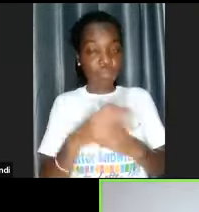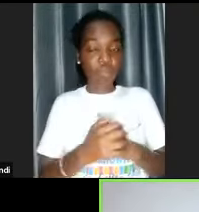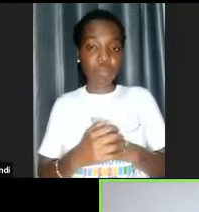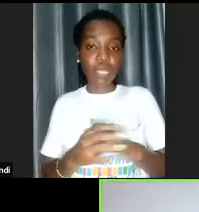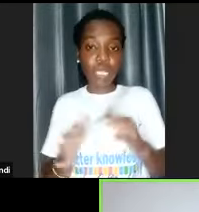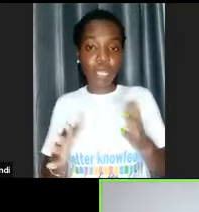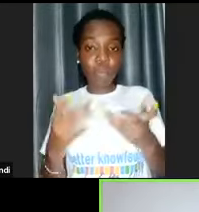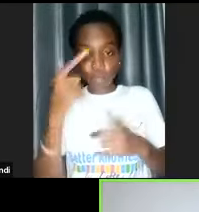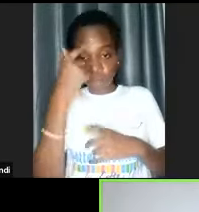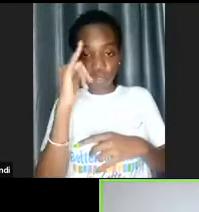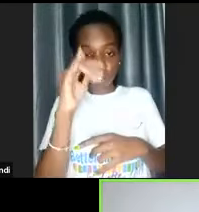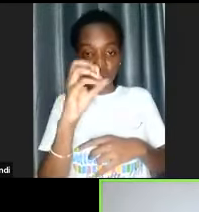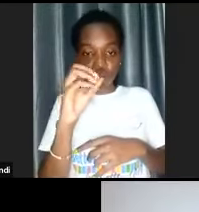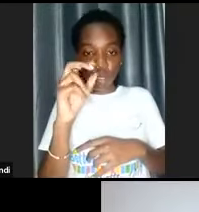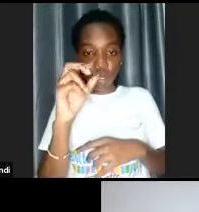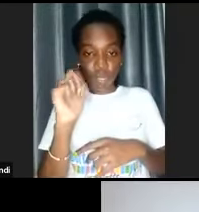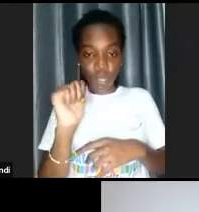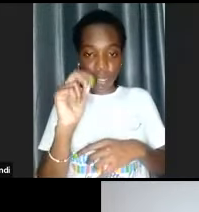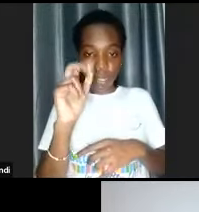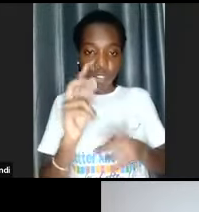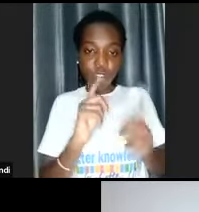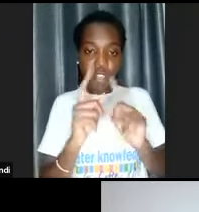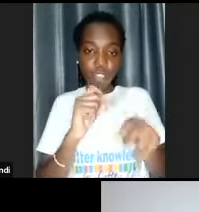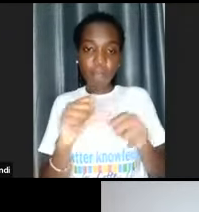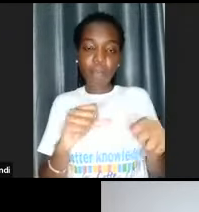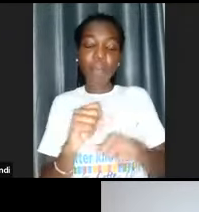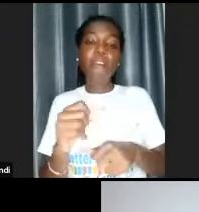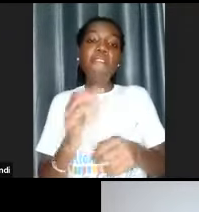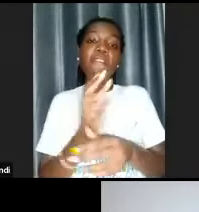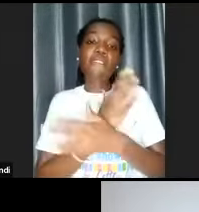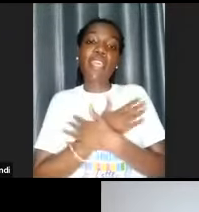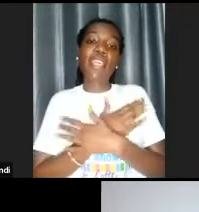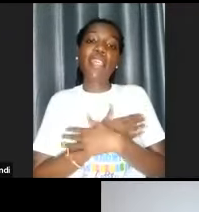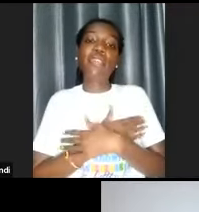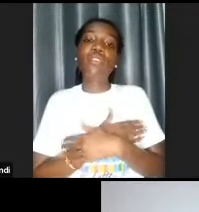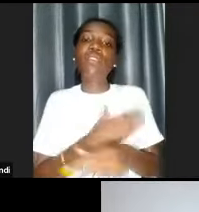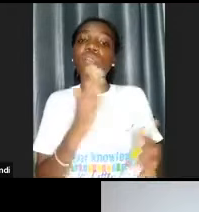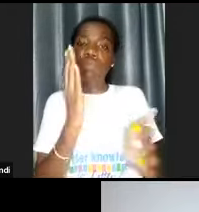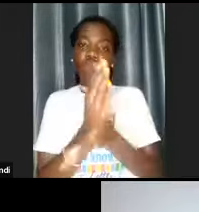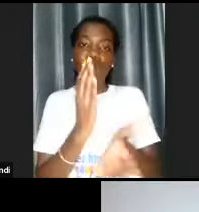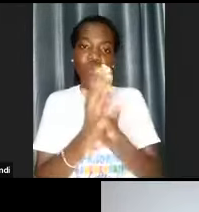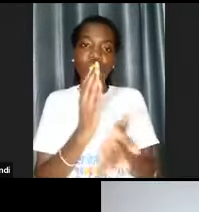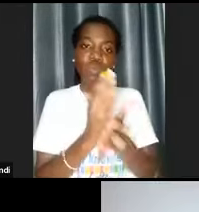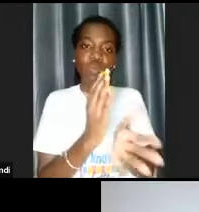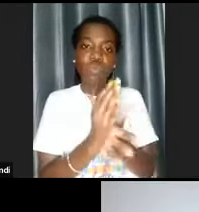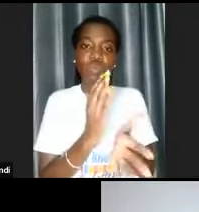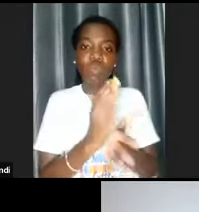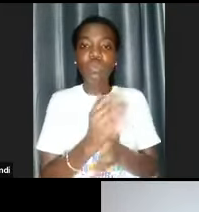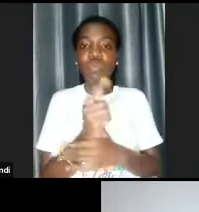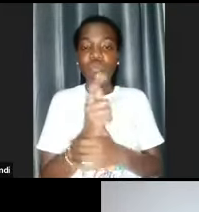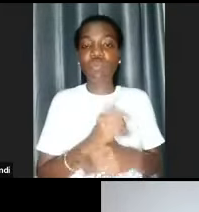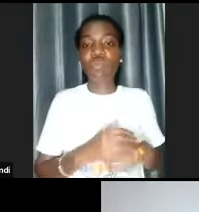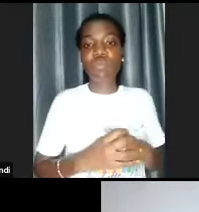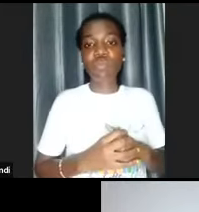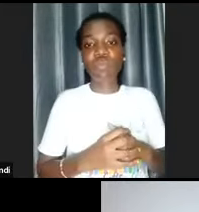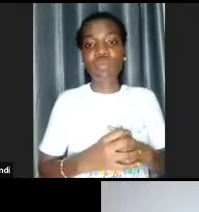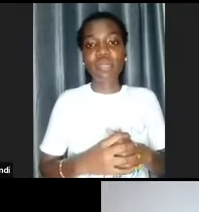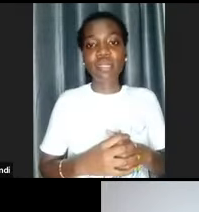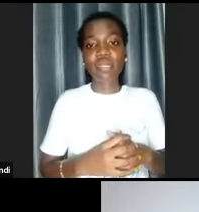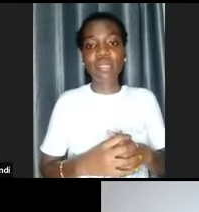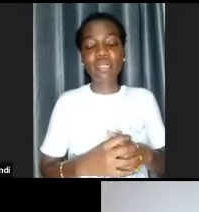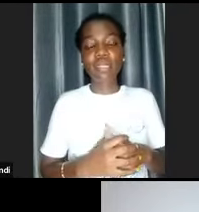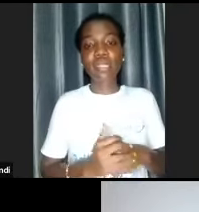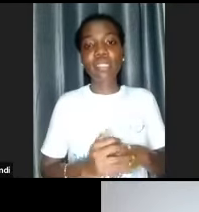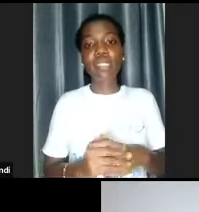their neighbors and friends. Exactly. Yeah, it's true. And for all the electorates. Good. Okay. As